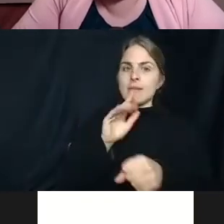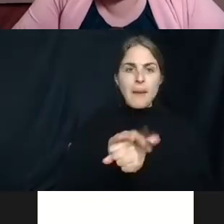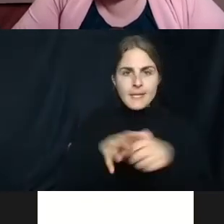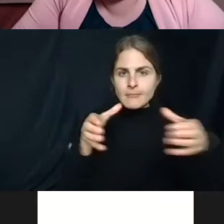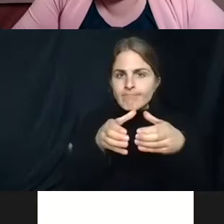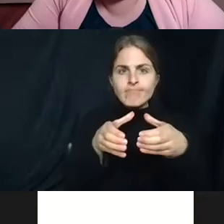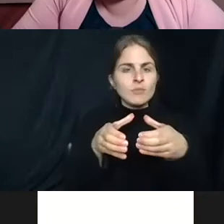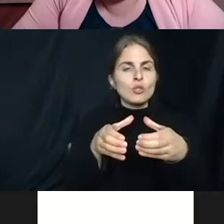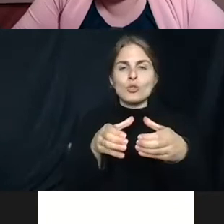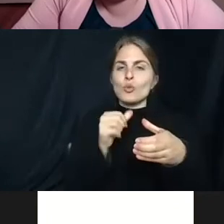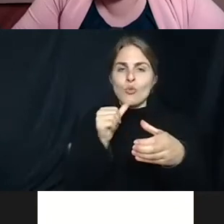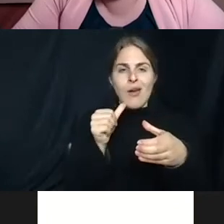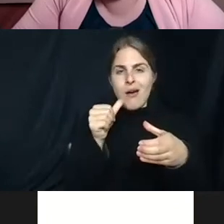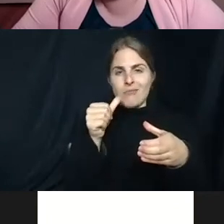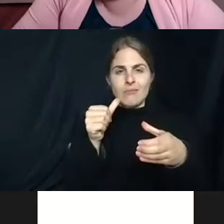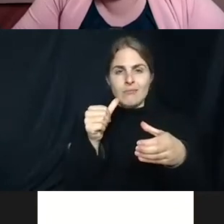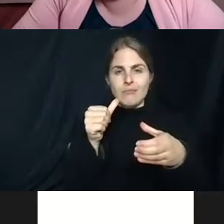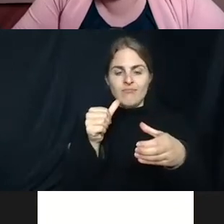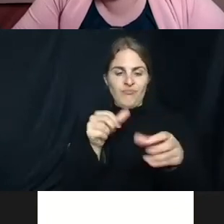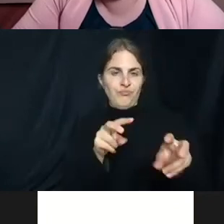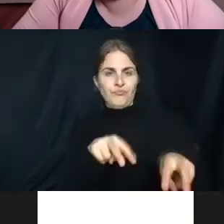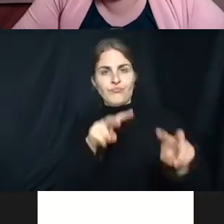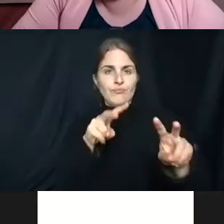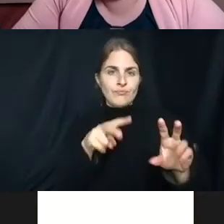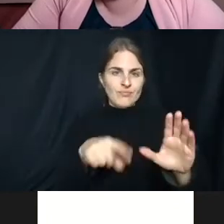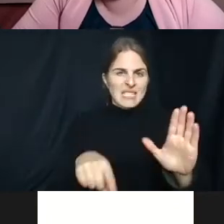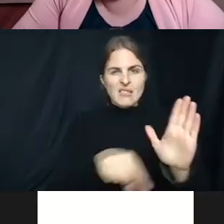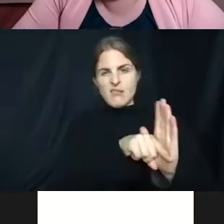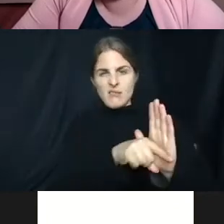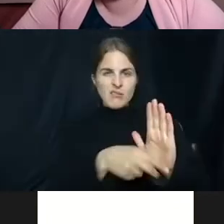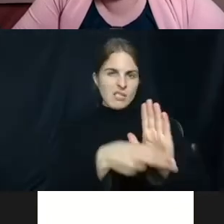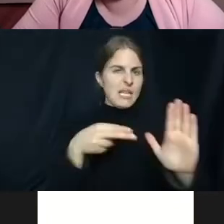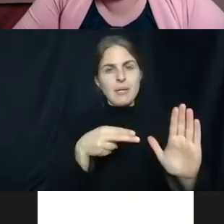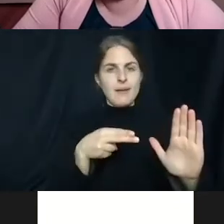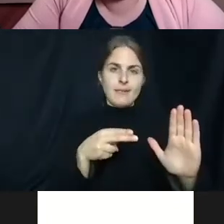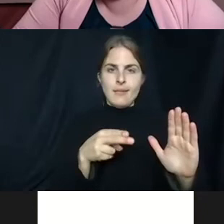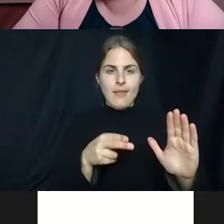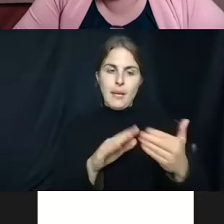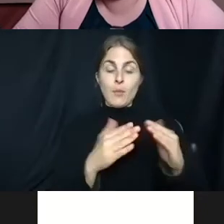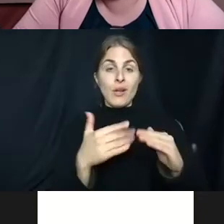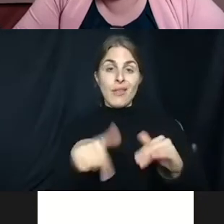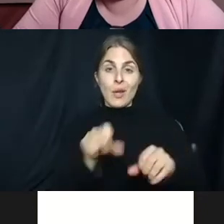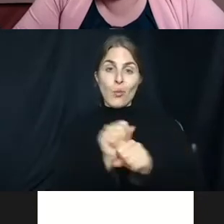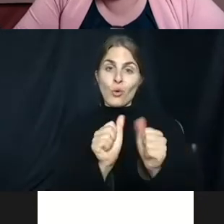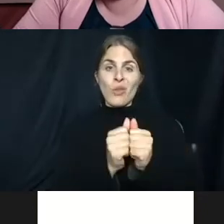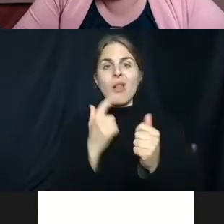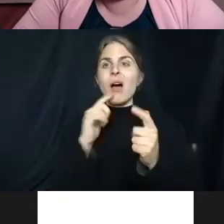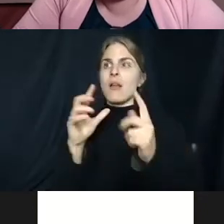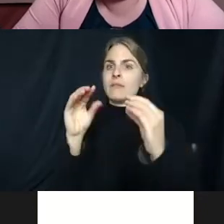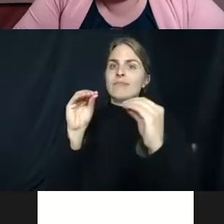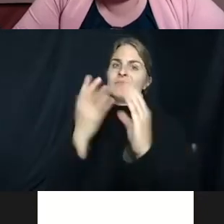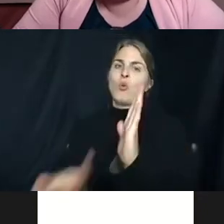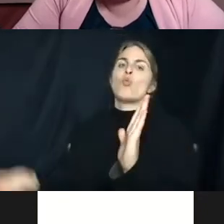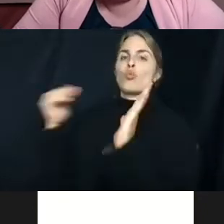not stigmatizing the community that they're, you know, working with. There's a lot of re-education that has to happen.